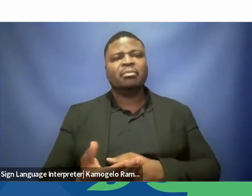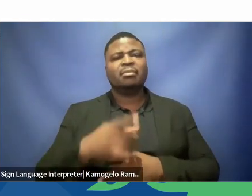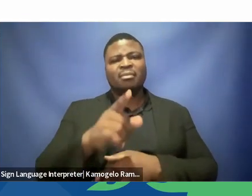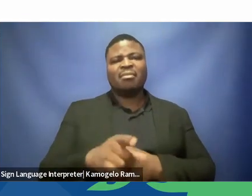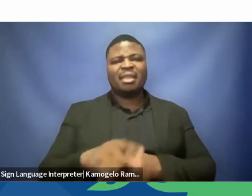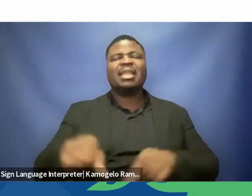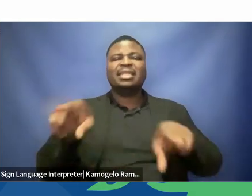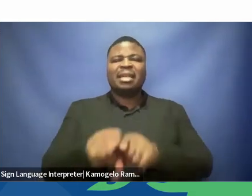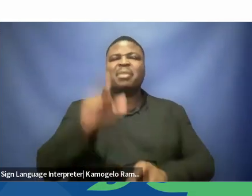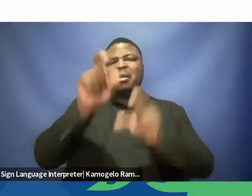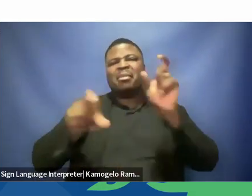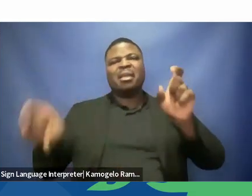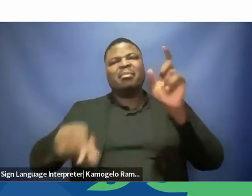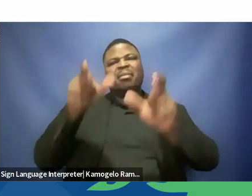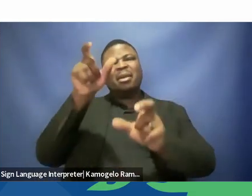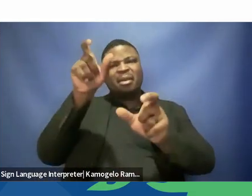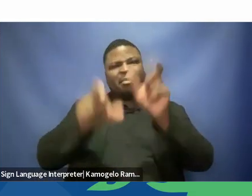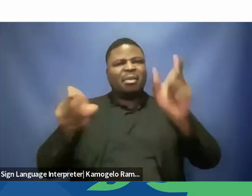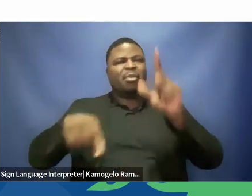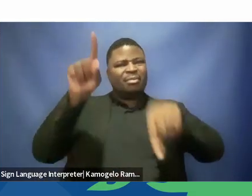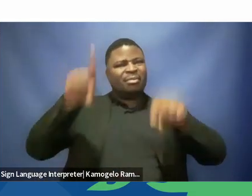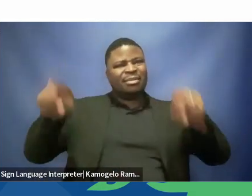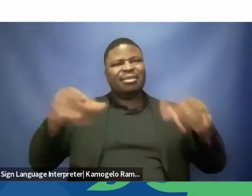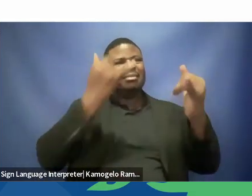with multiple people at the same time.